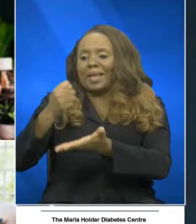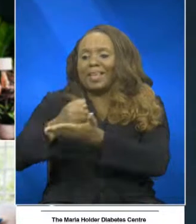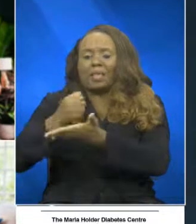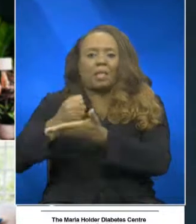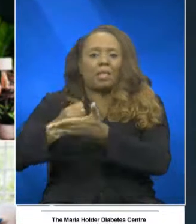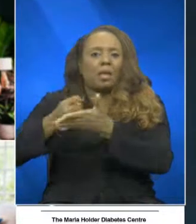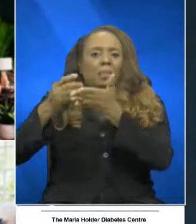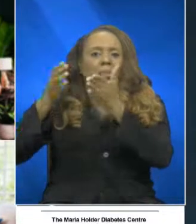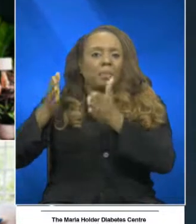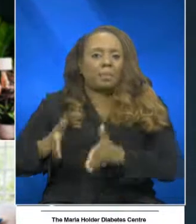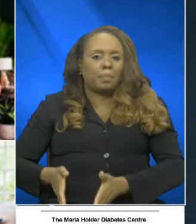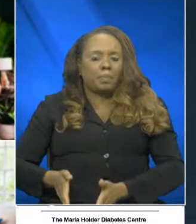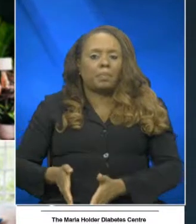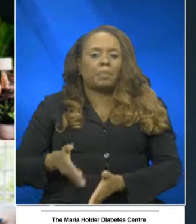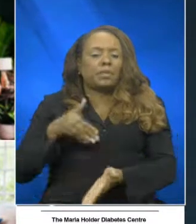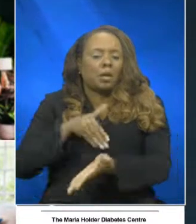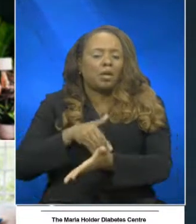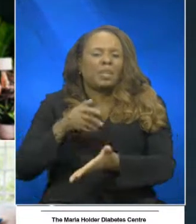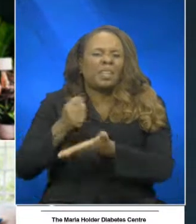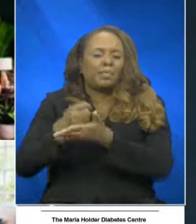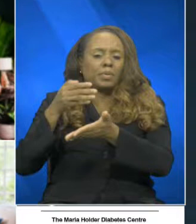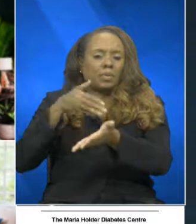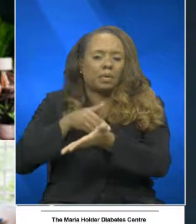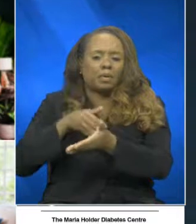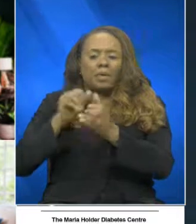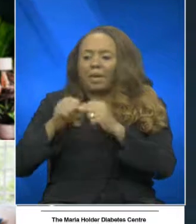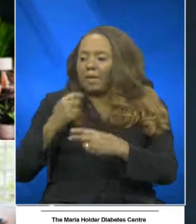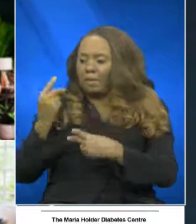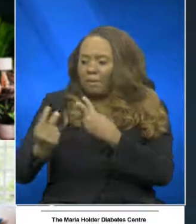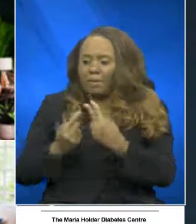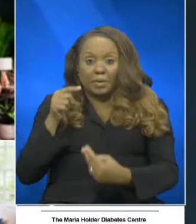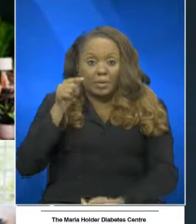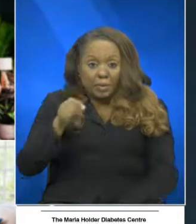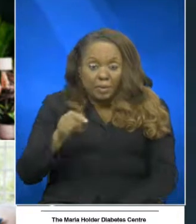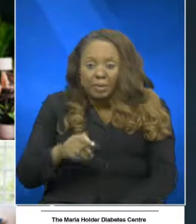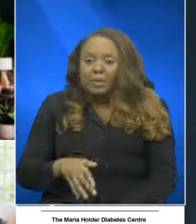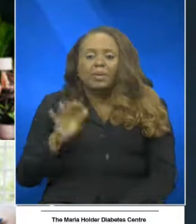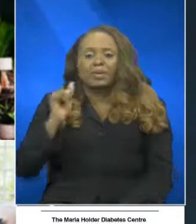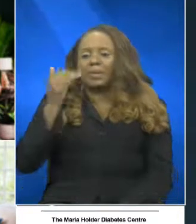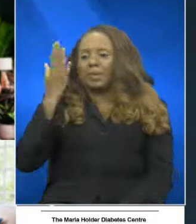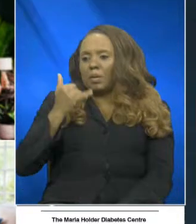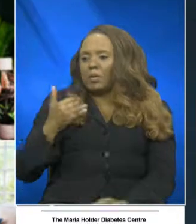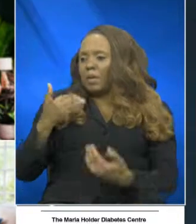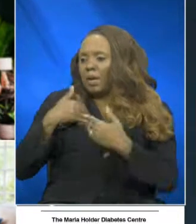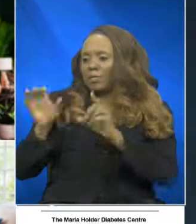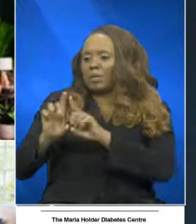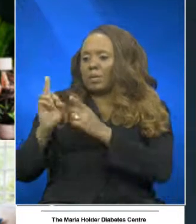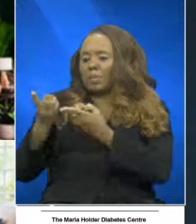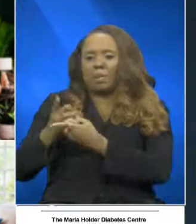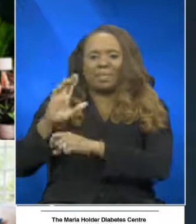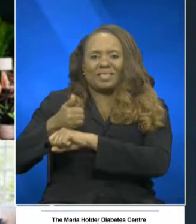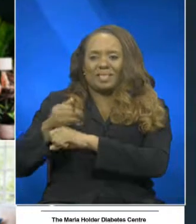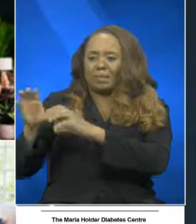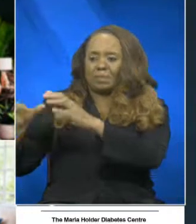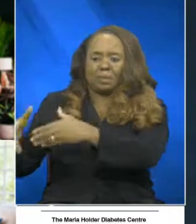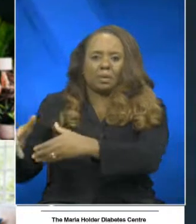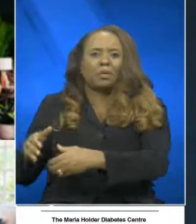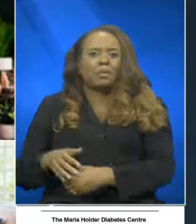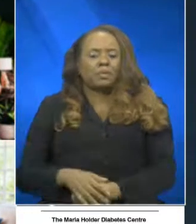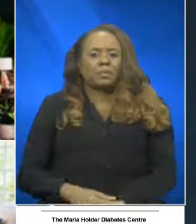and that was definitely solidified by having a stroke unit. The other complications you can have